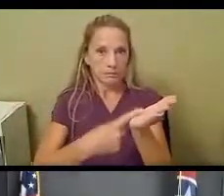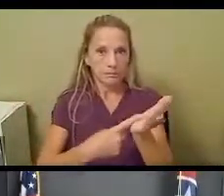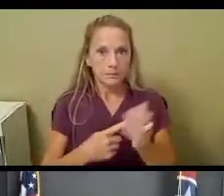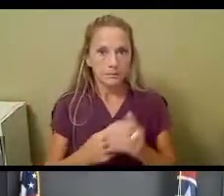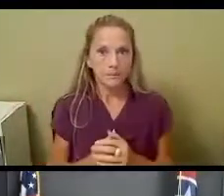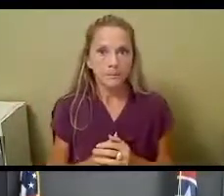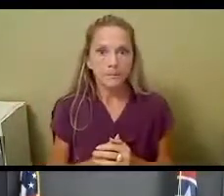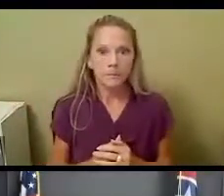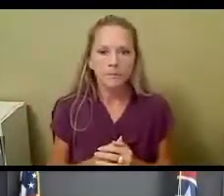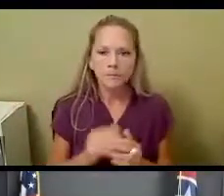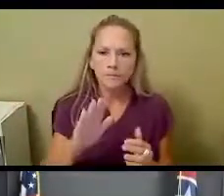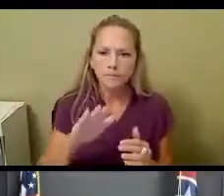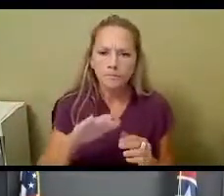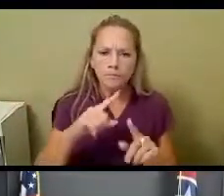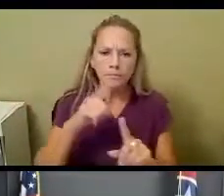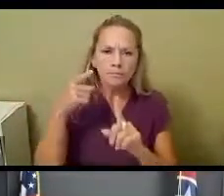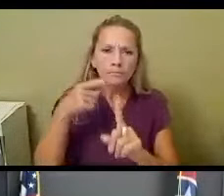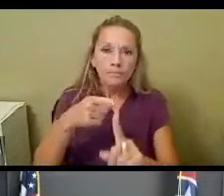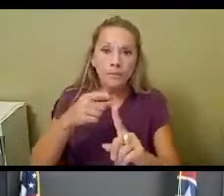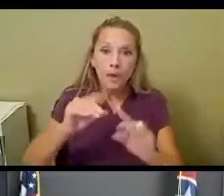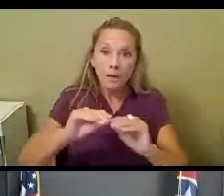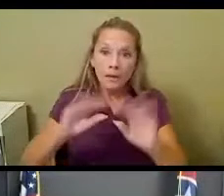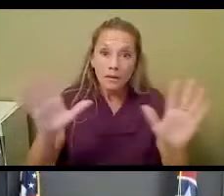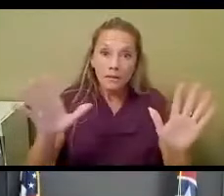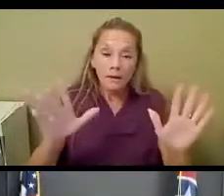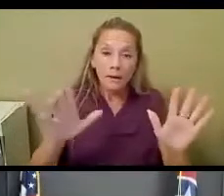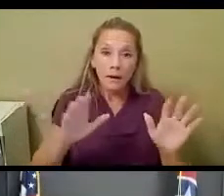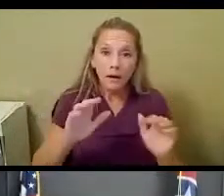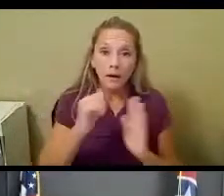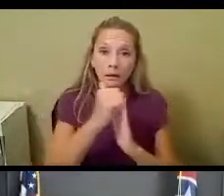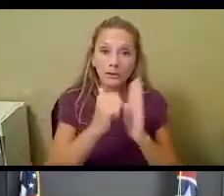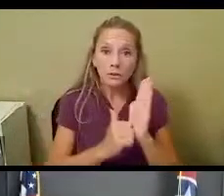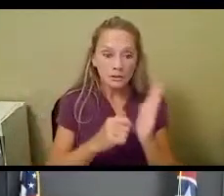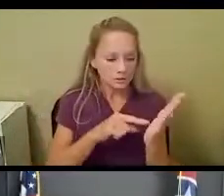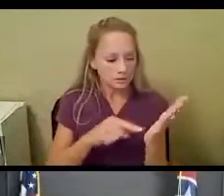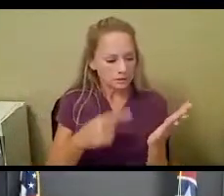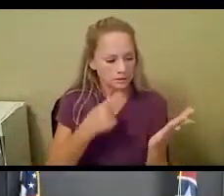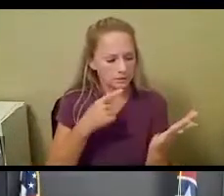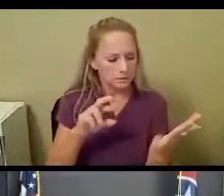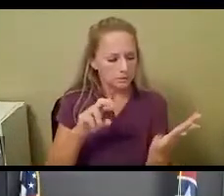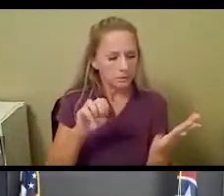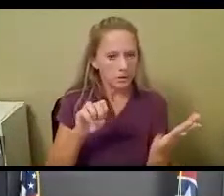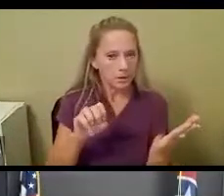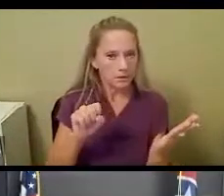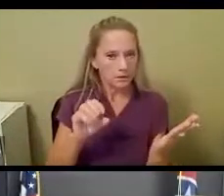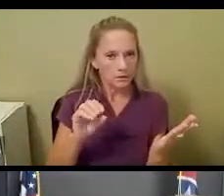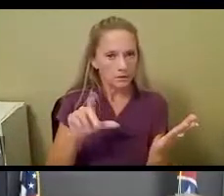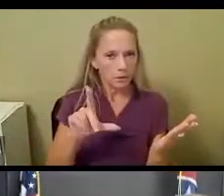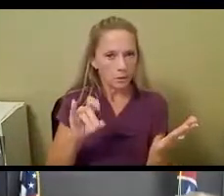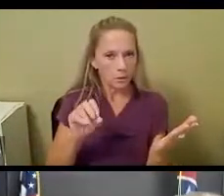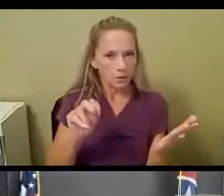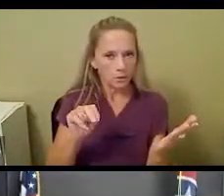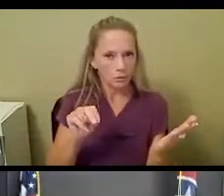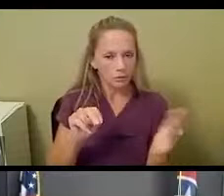So just to clarify, the agenda item says resolution, but